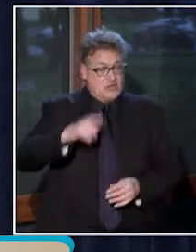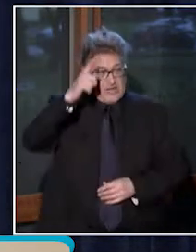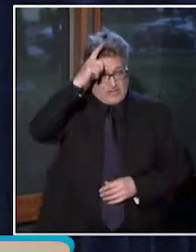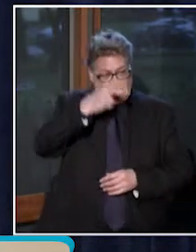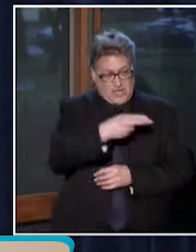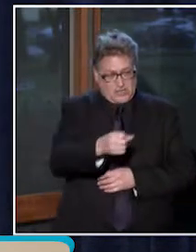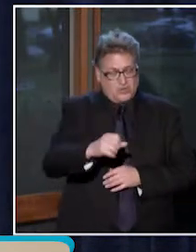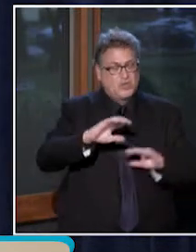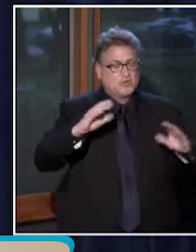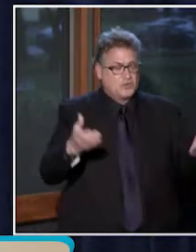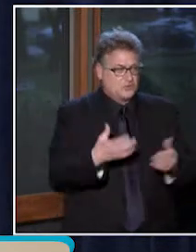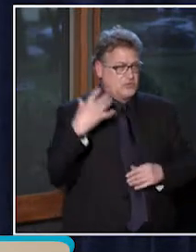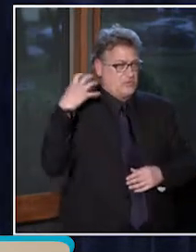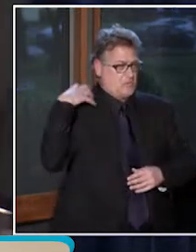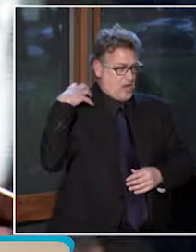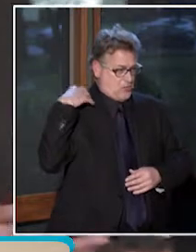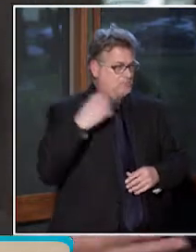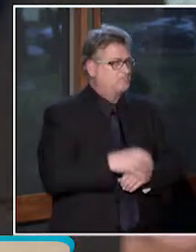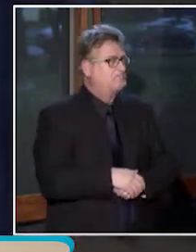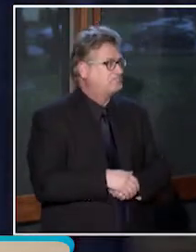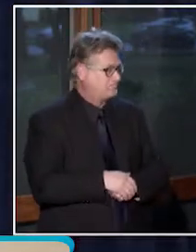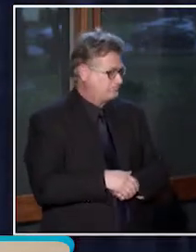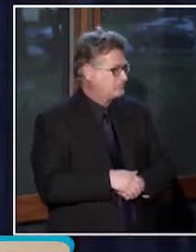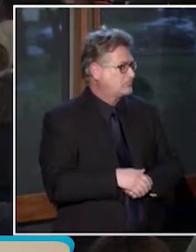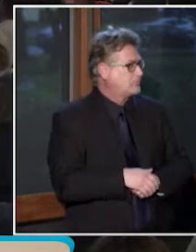then introduce the mayor.